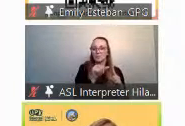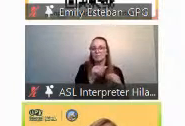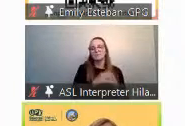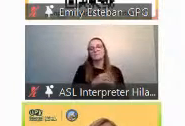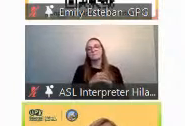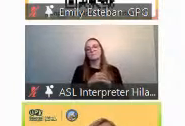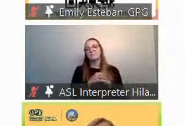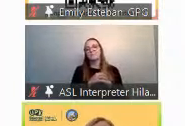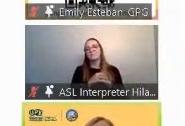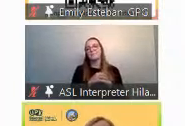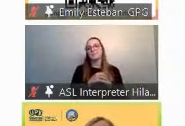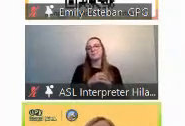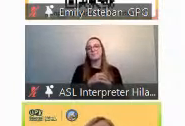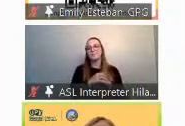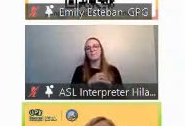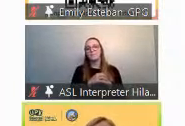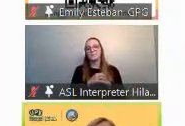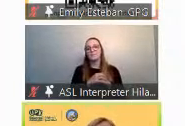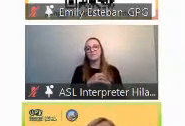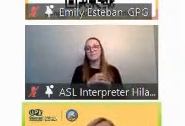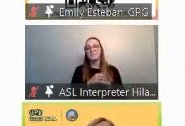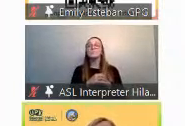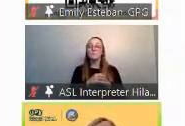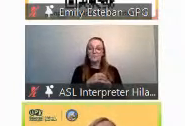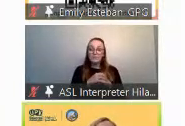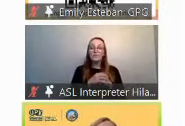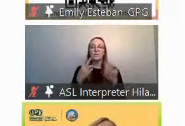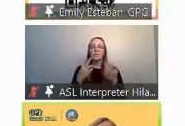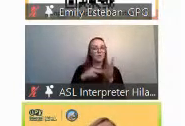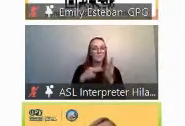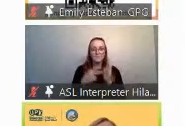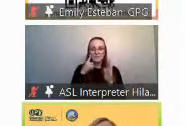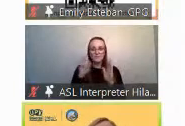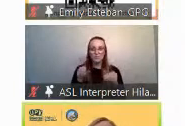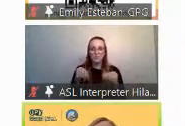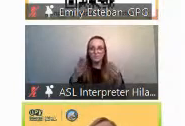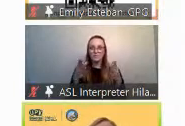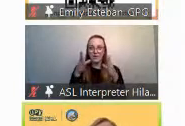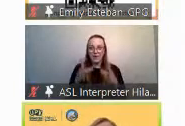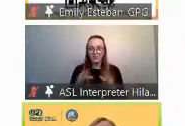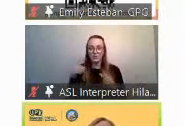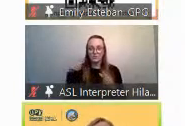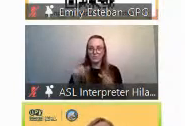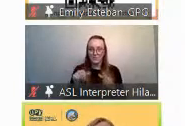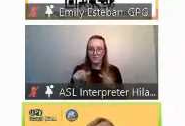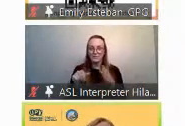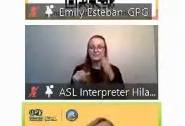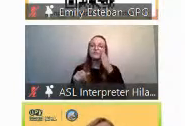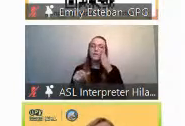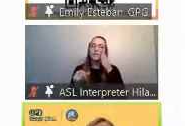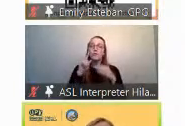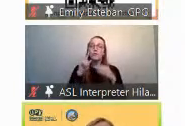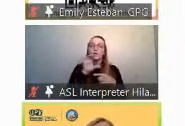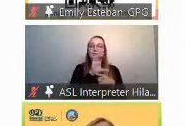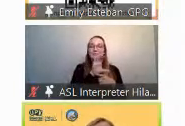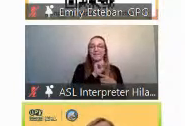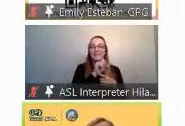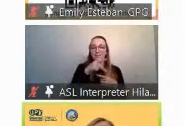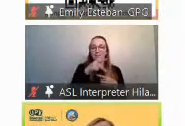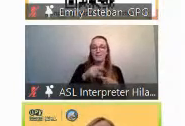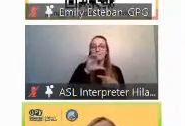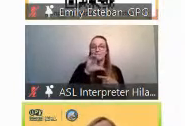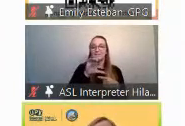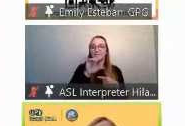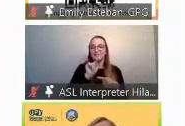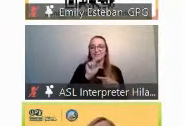Next slide. So when we look at what that means for provider payments, we see that for CSPP, CCTR, and